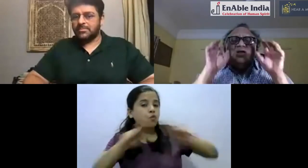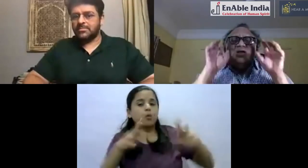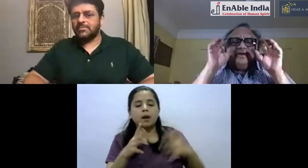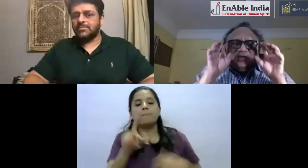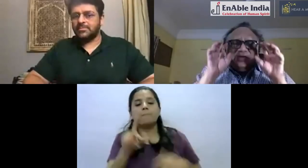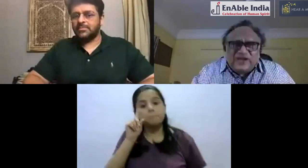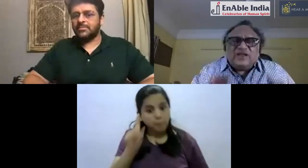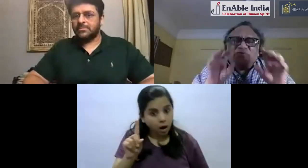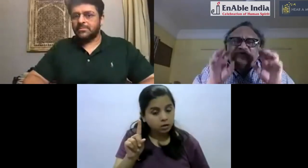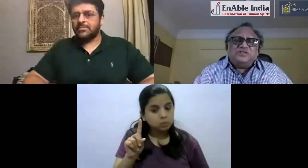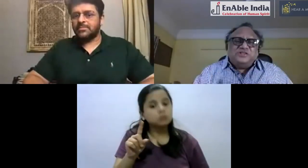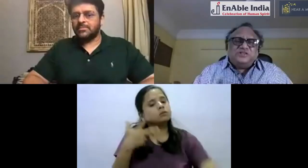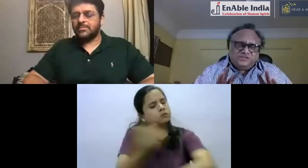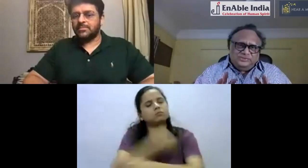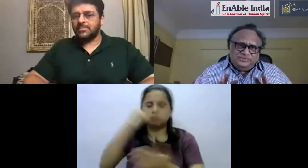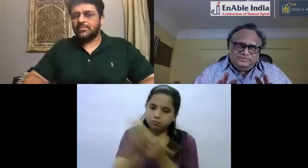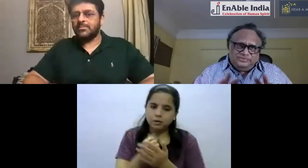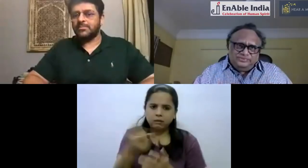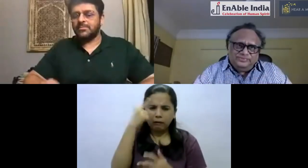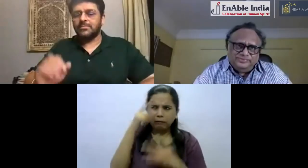still take vaccination.